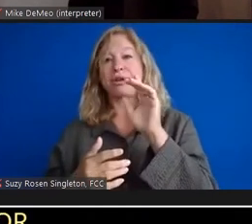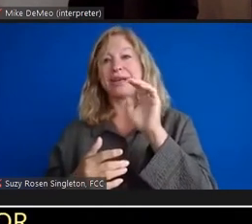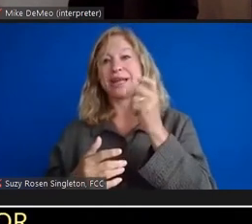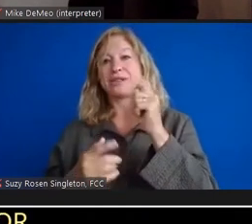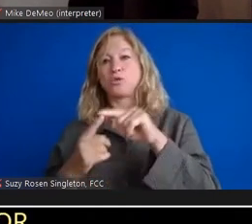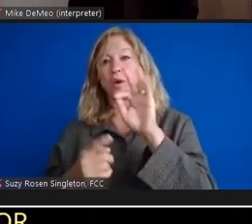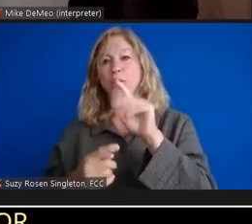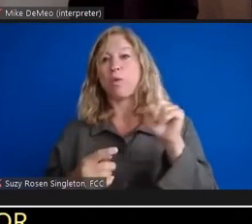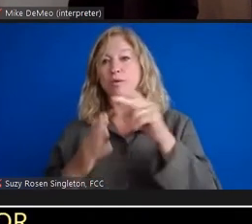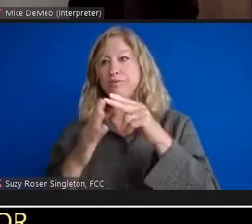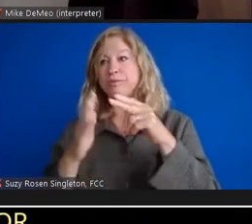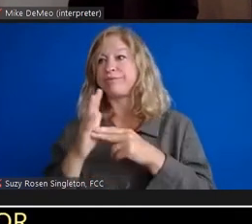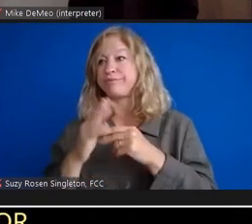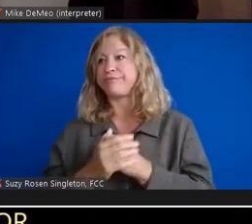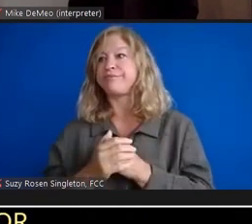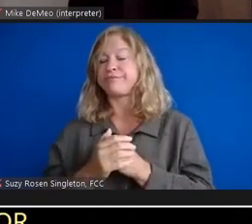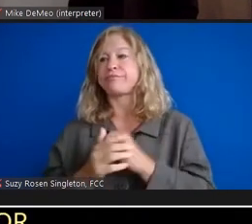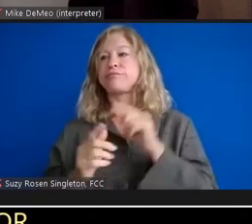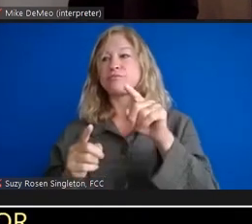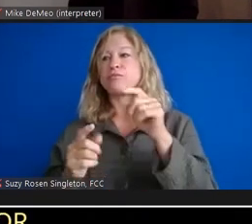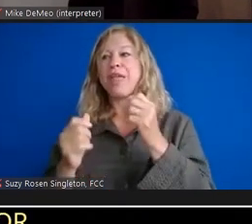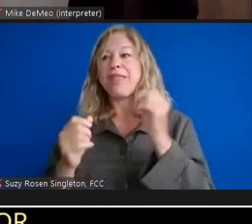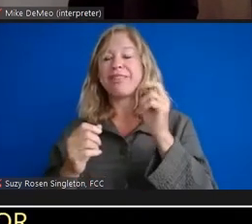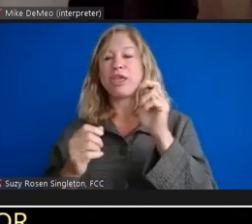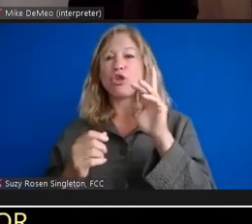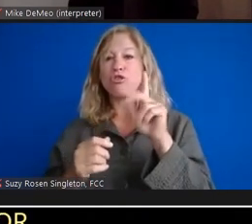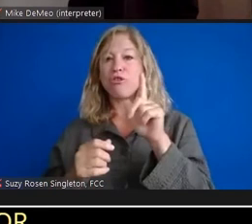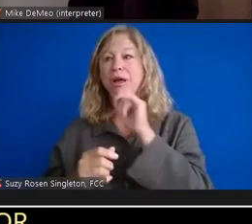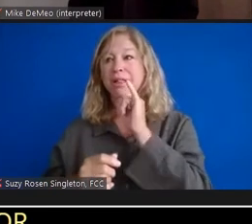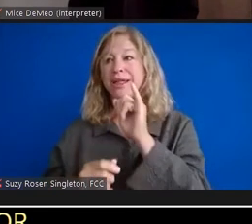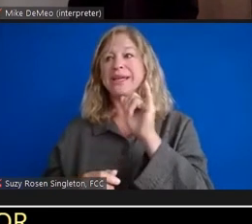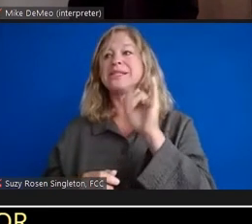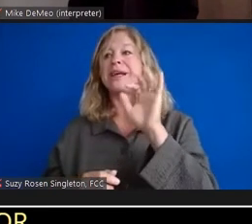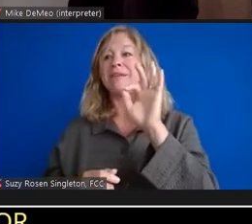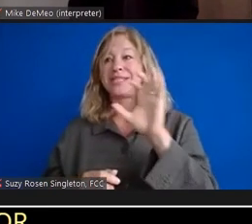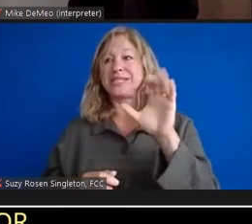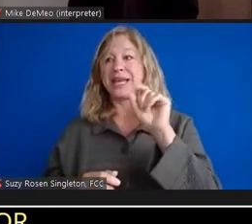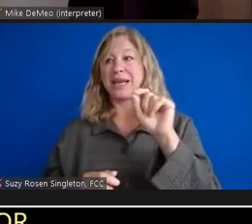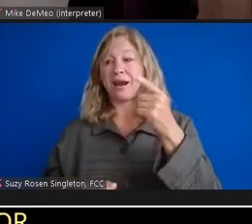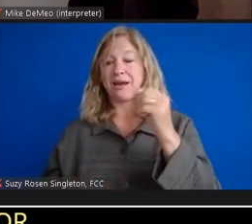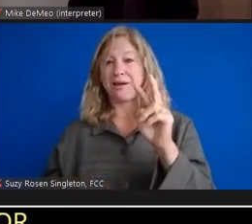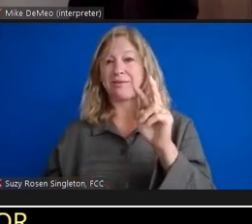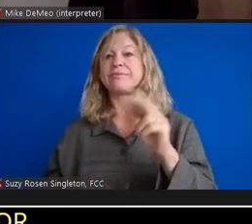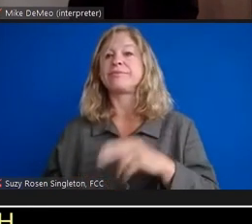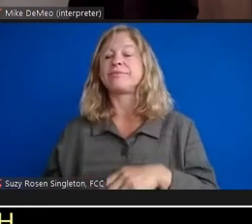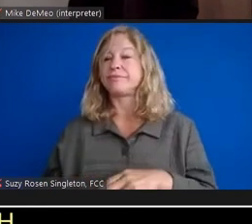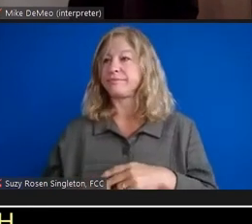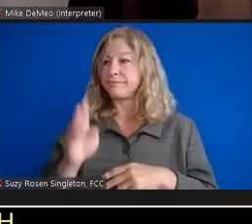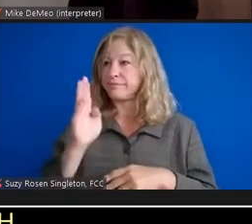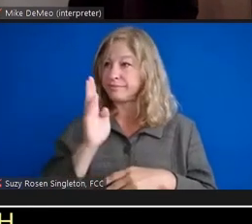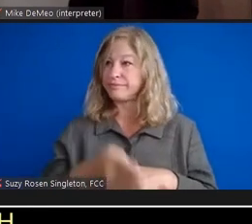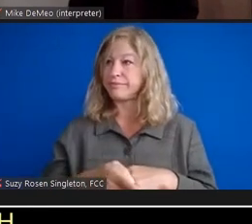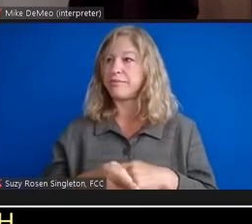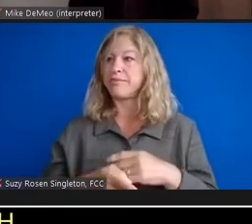this new feature of our text to 911 registry. And the URL for that is